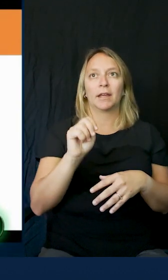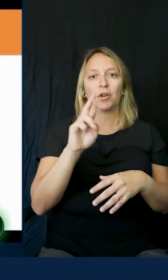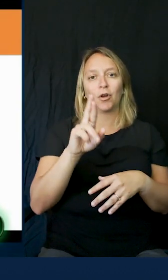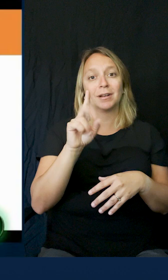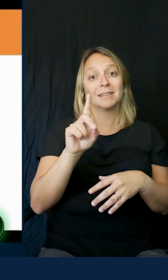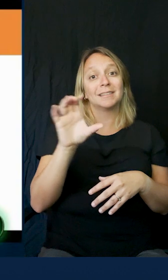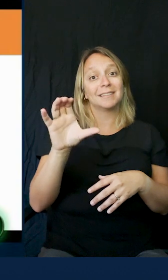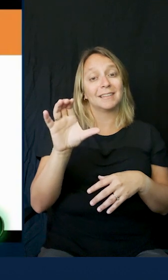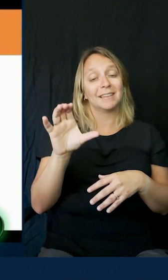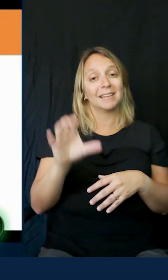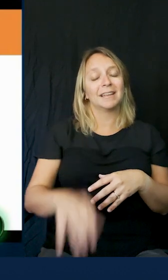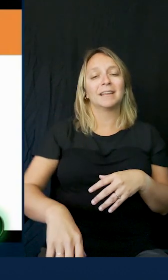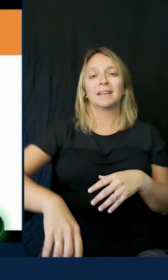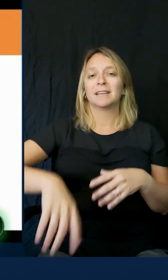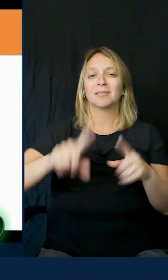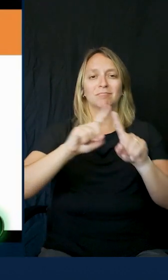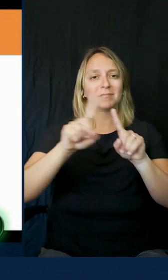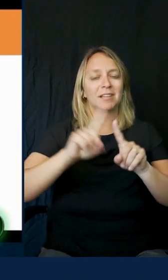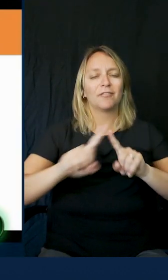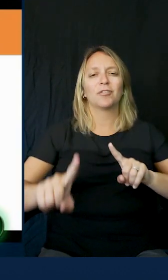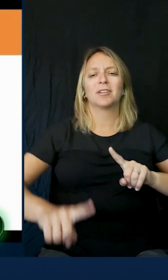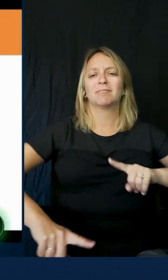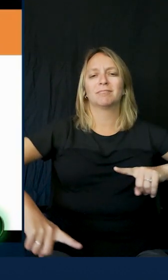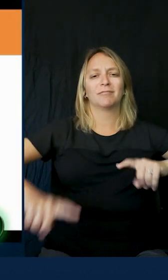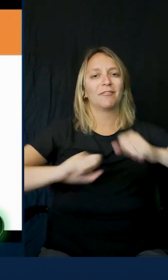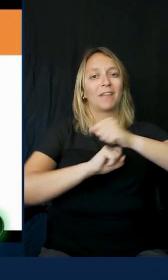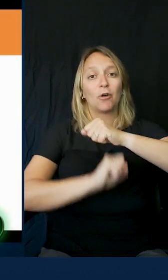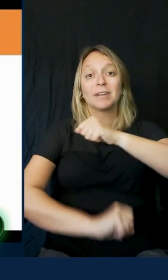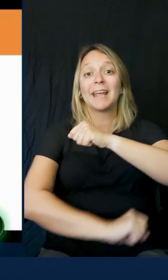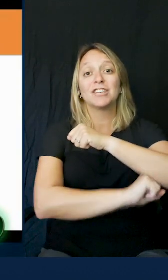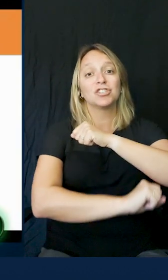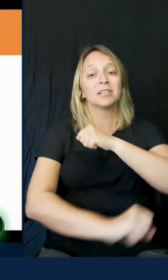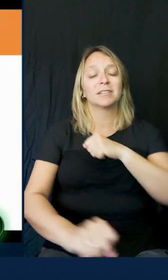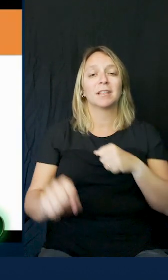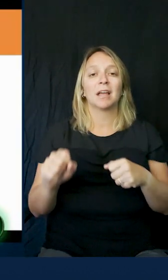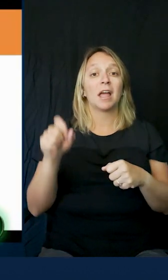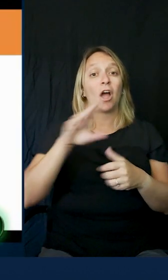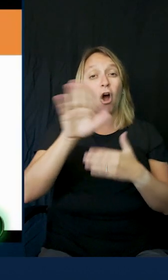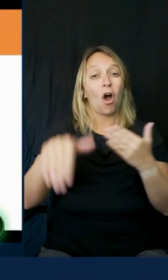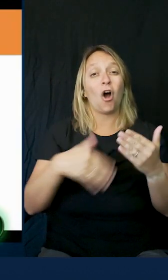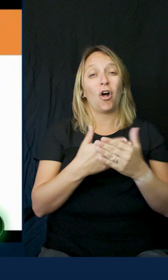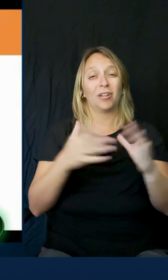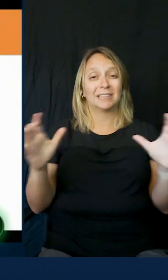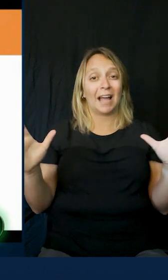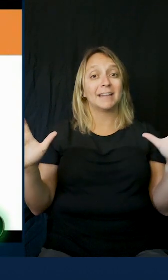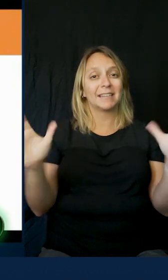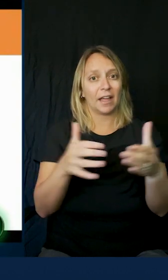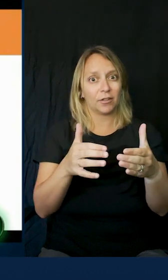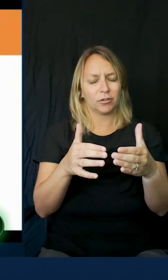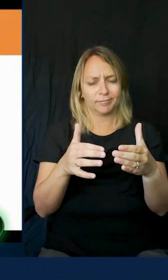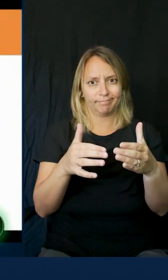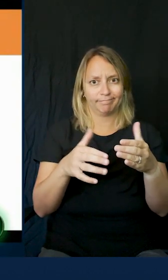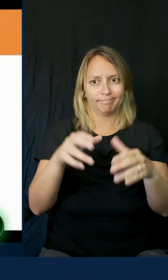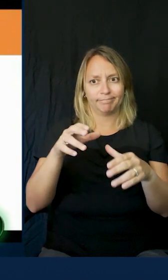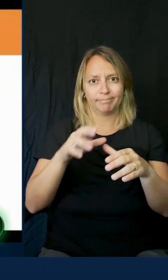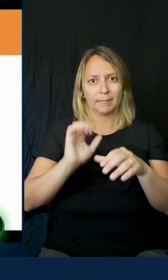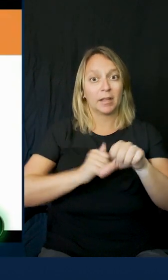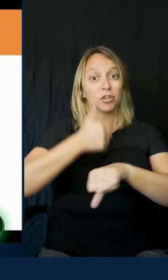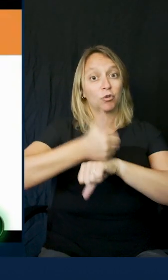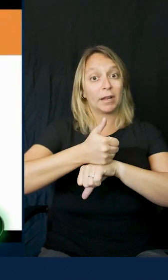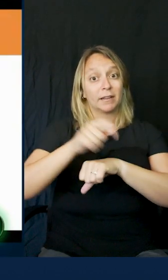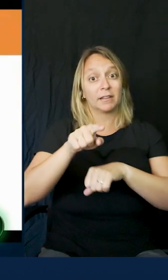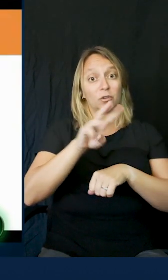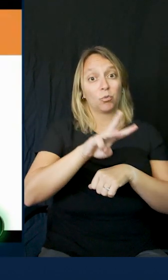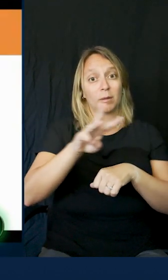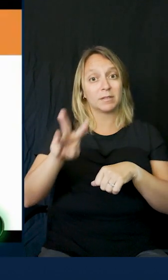of the San Juans, Washington Environmental Council, the Seattle Aquarium, and the Whale Trail. They all got together and created this website where you